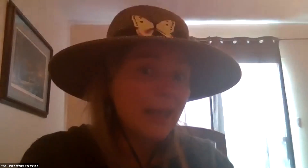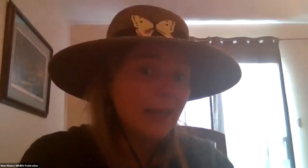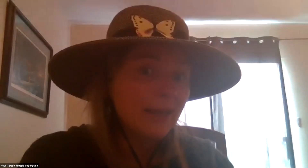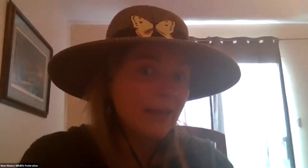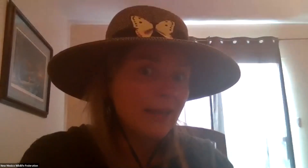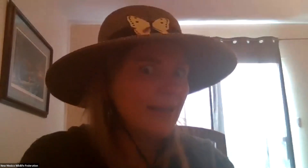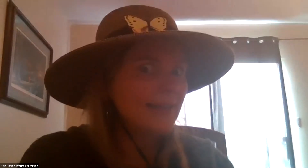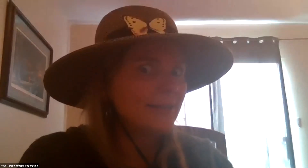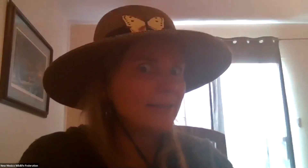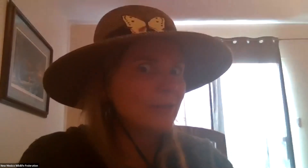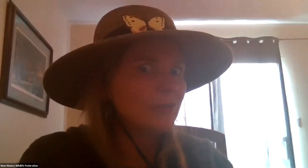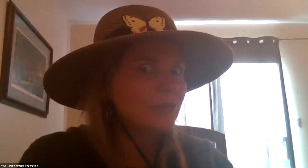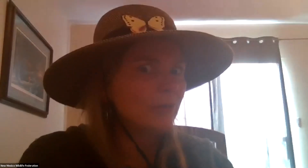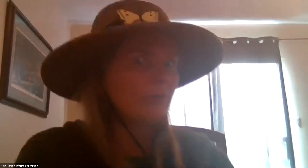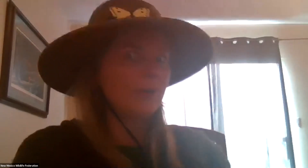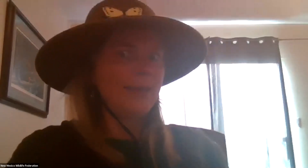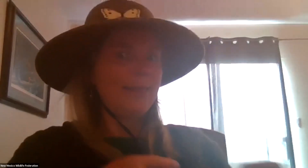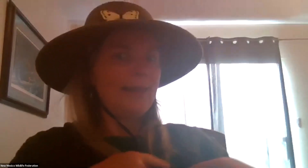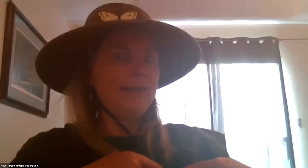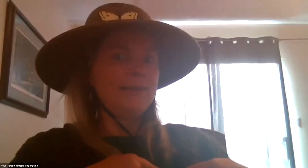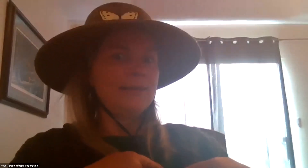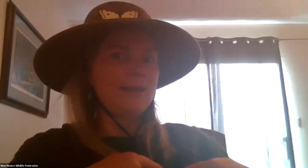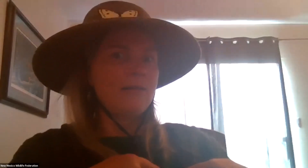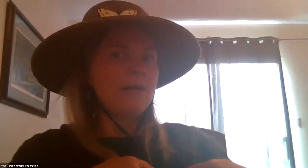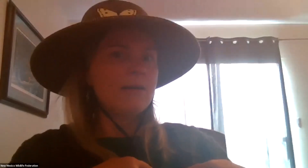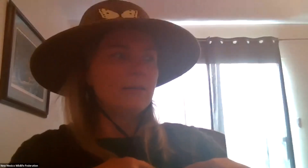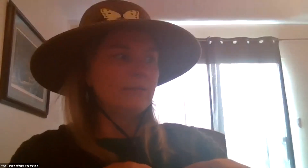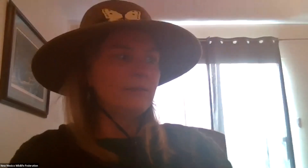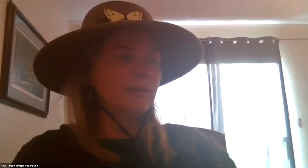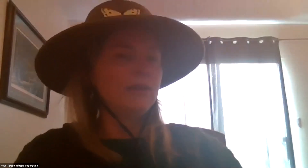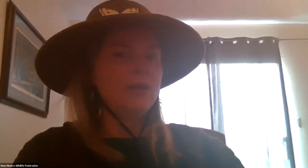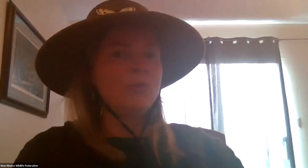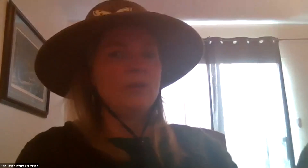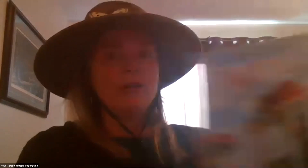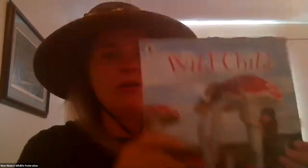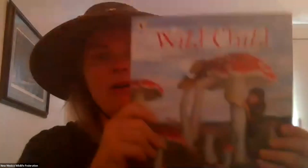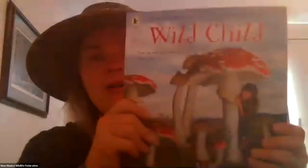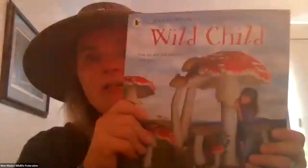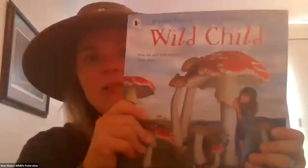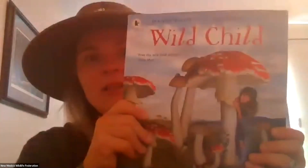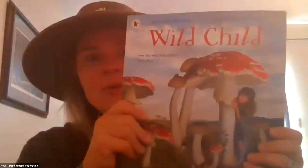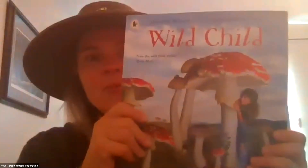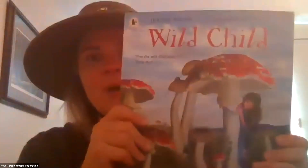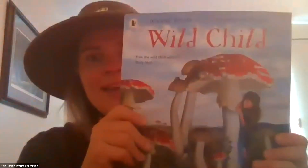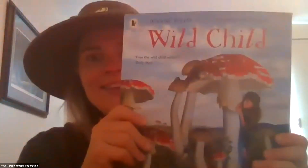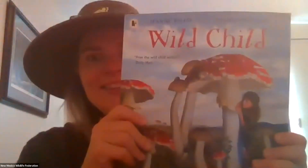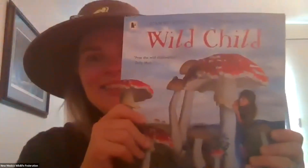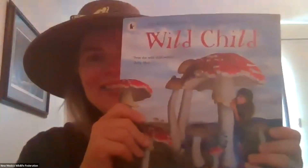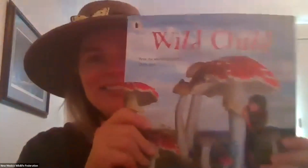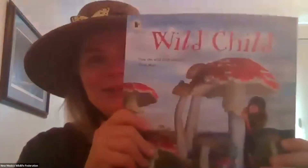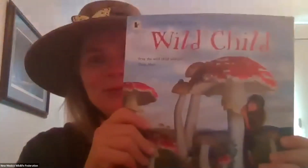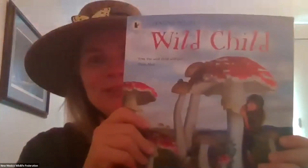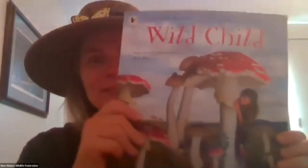we would like, it's still true that inside our hearts, we are all